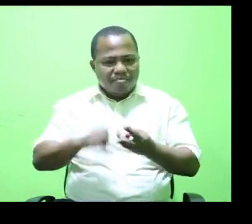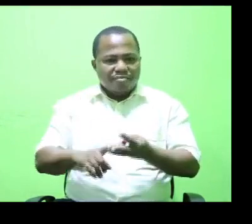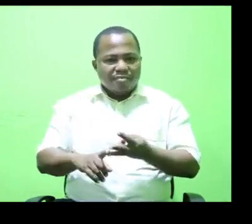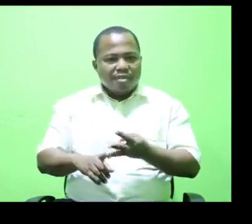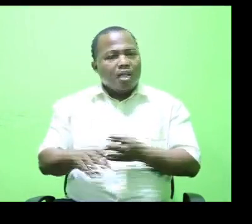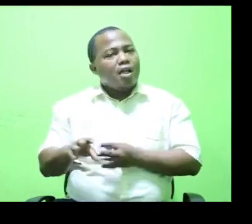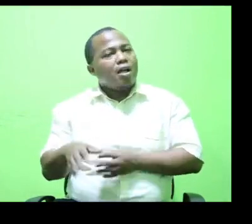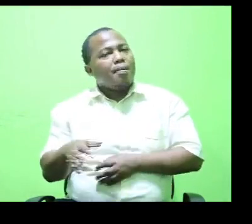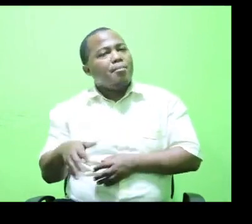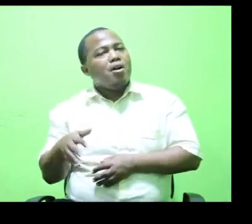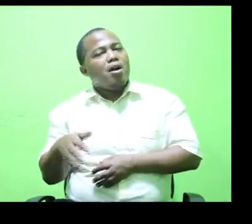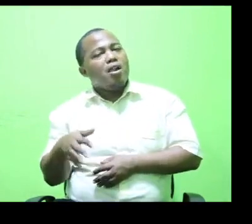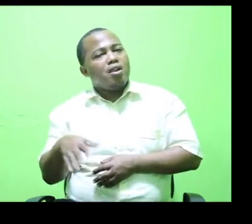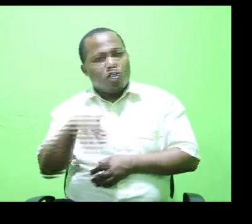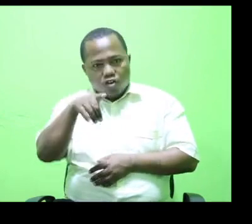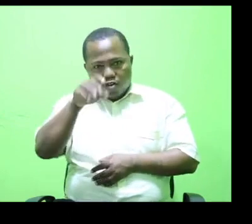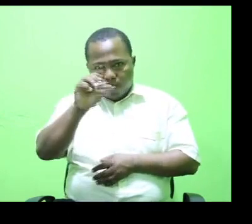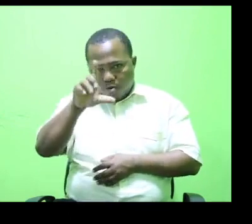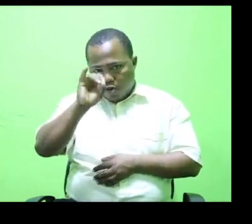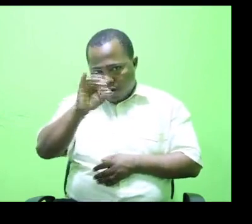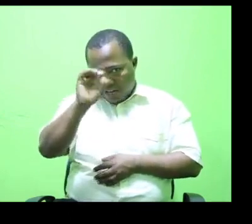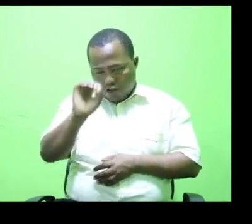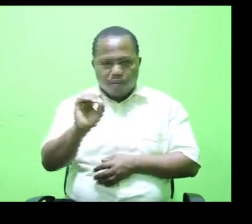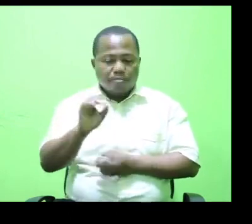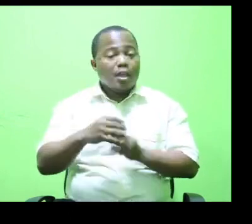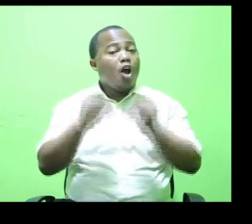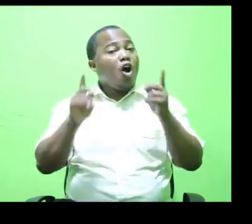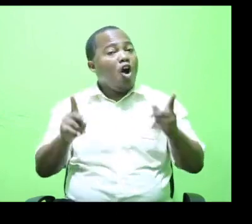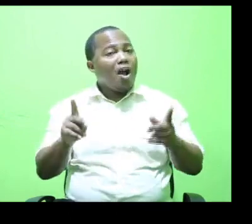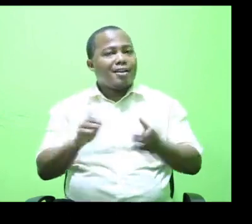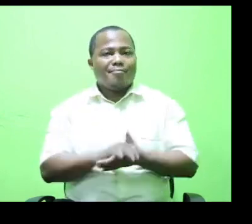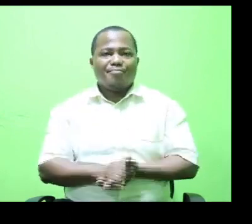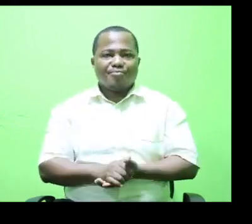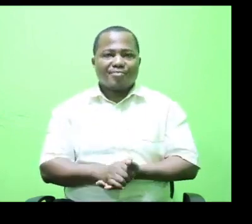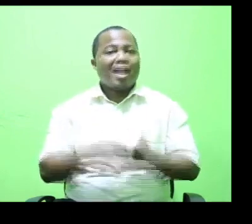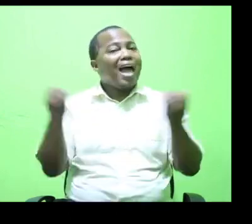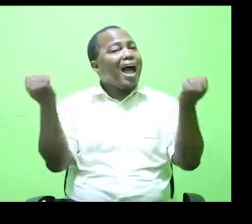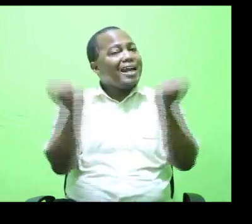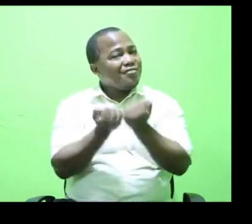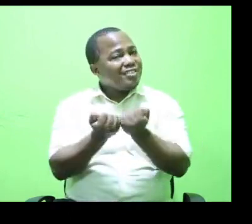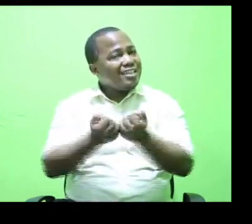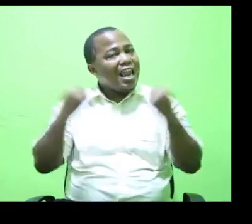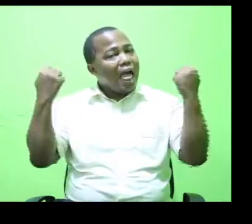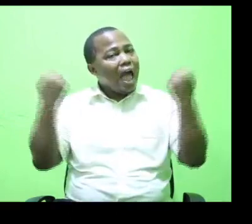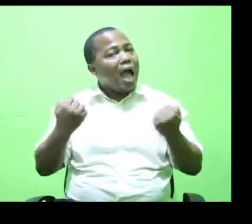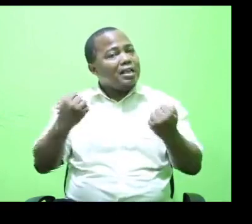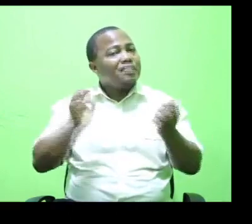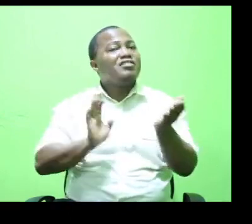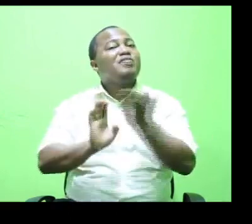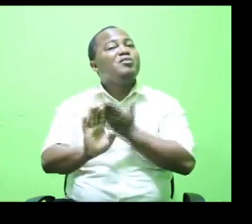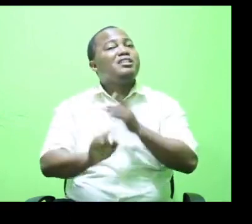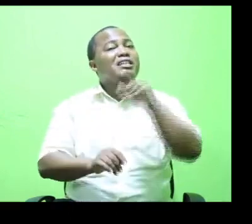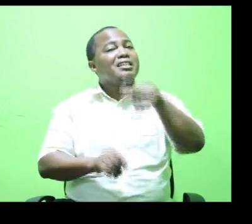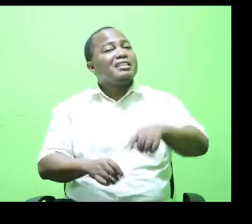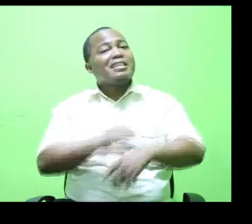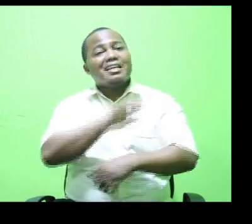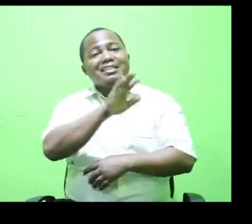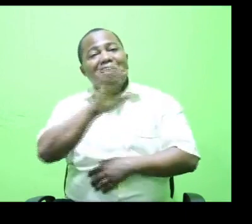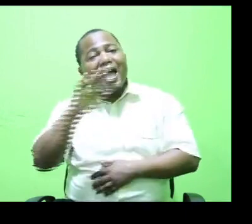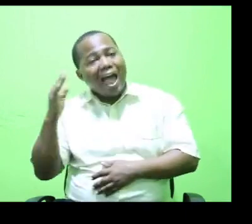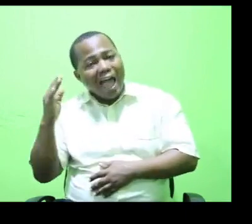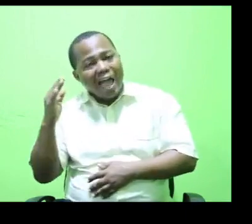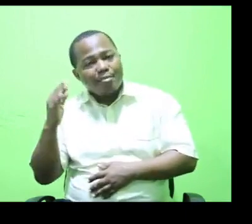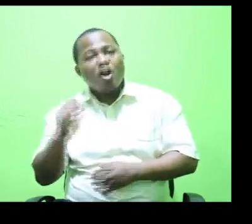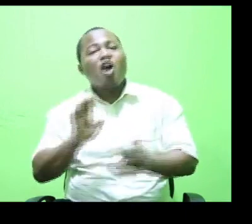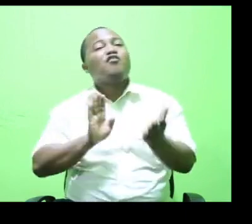and thank you a lot, my dears. Thus, artificial active immunity is a type